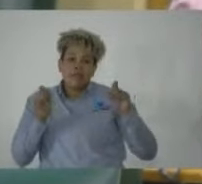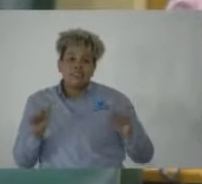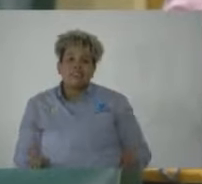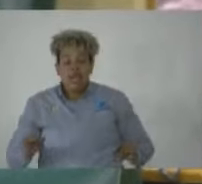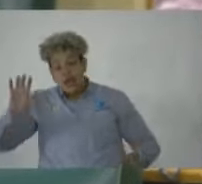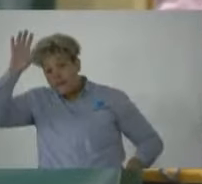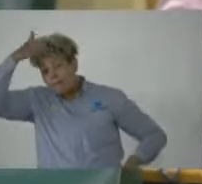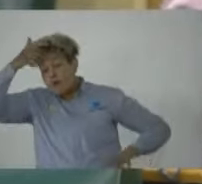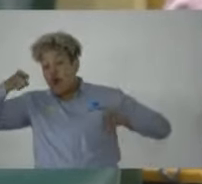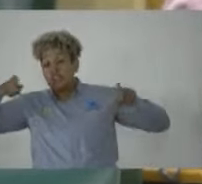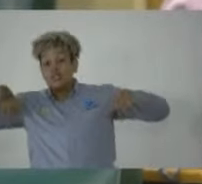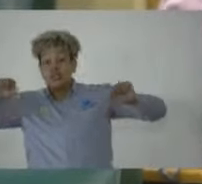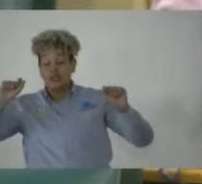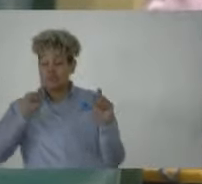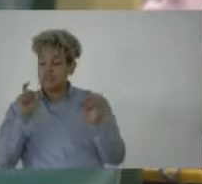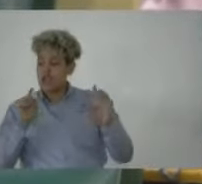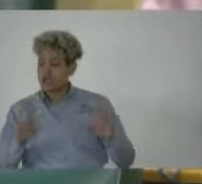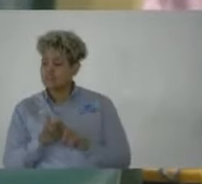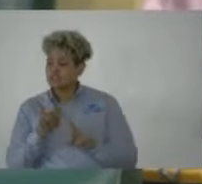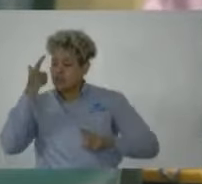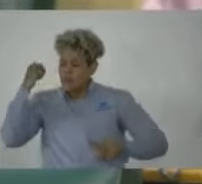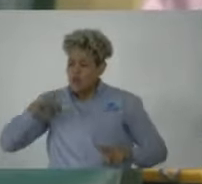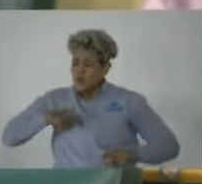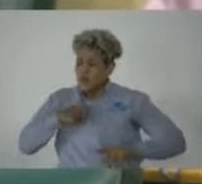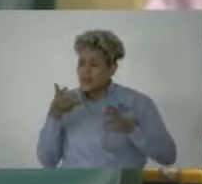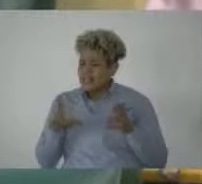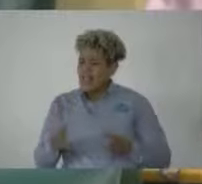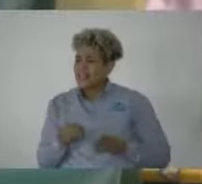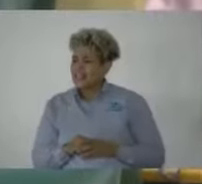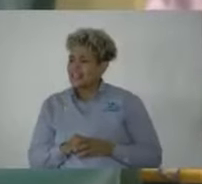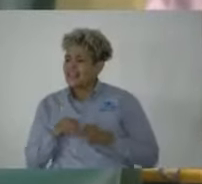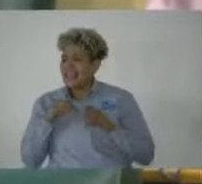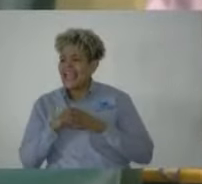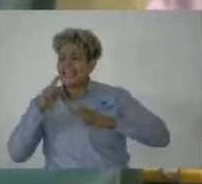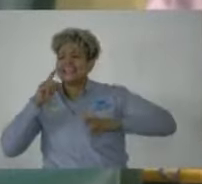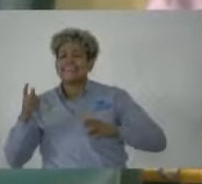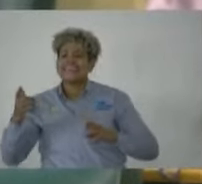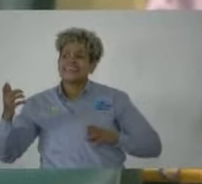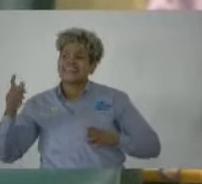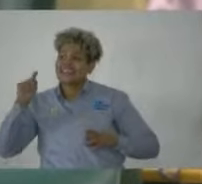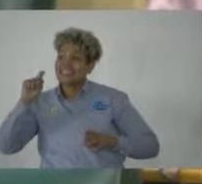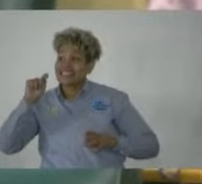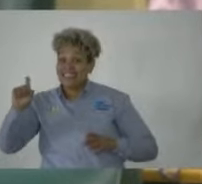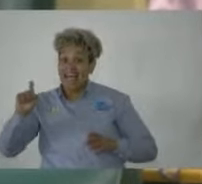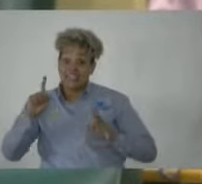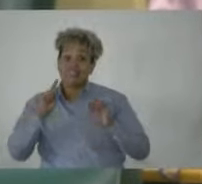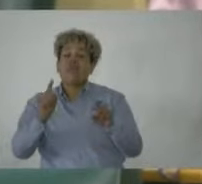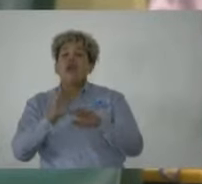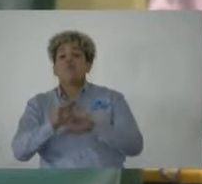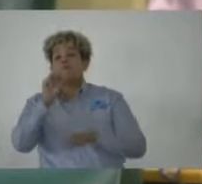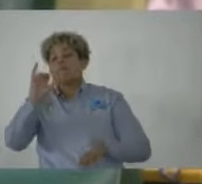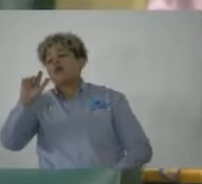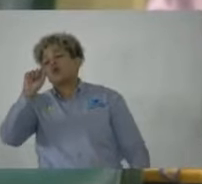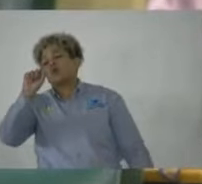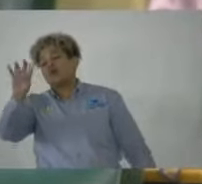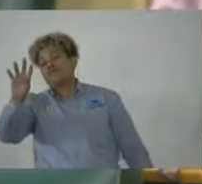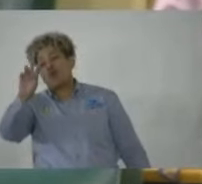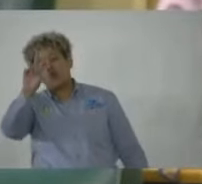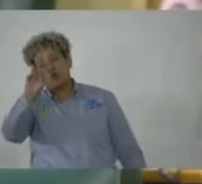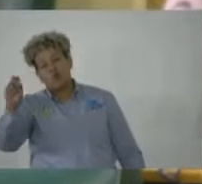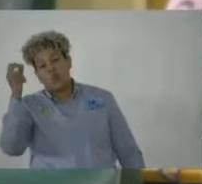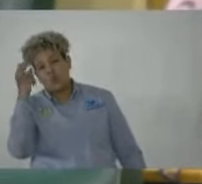Simpson-Miller administration, because we were in, you know, levied a tax package on May